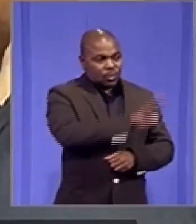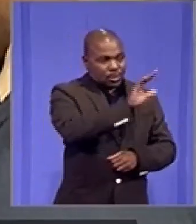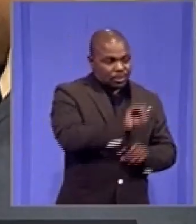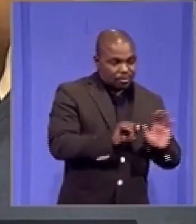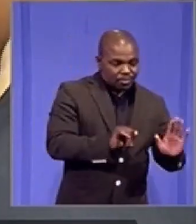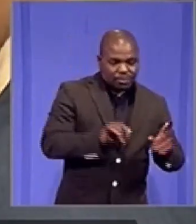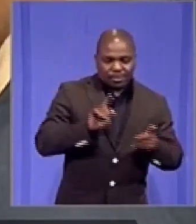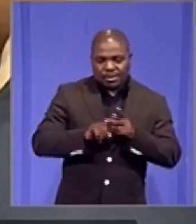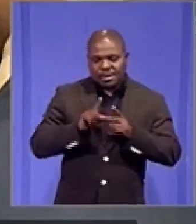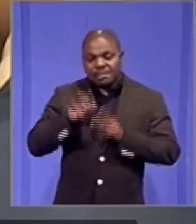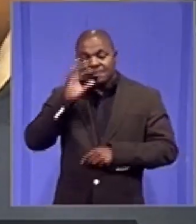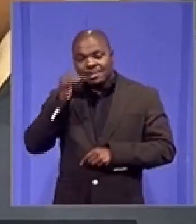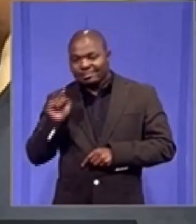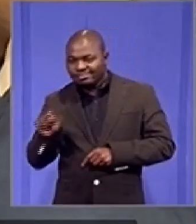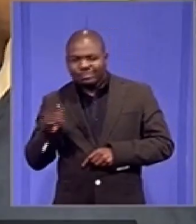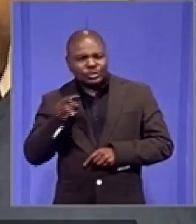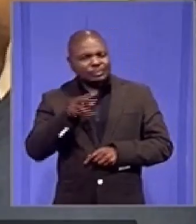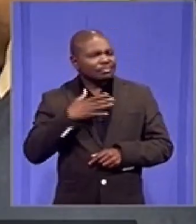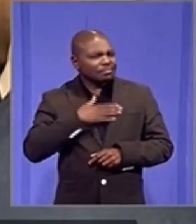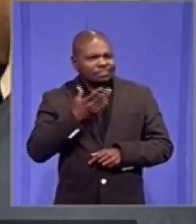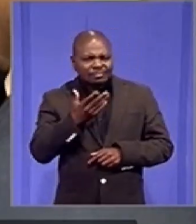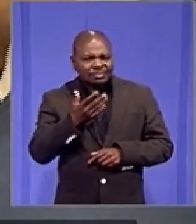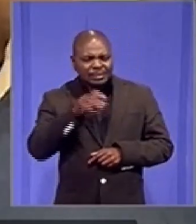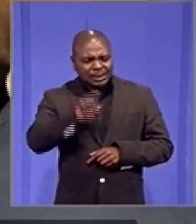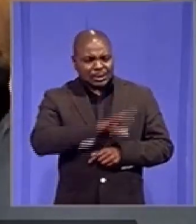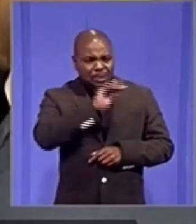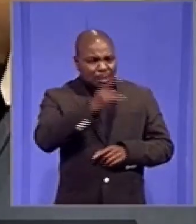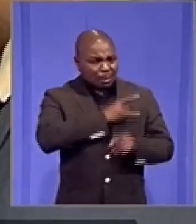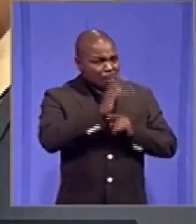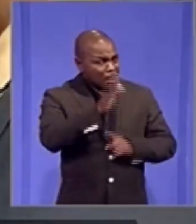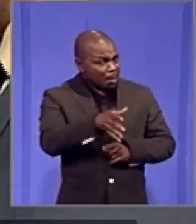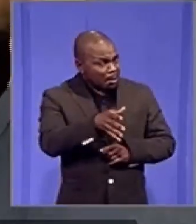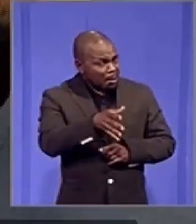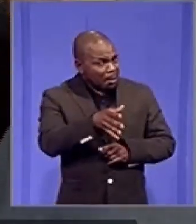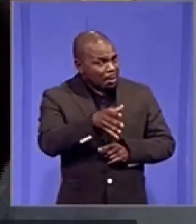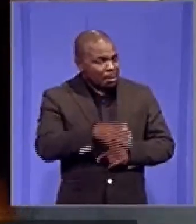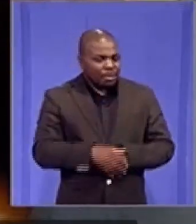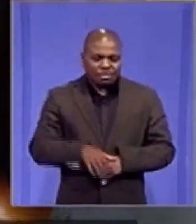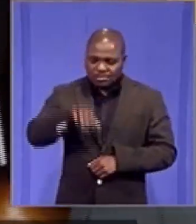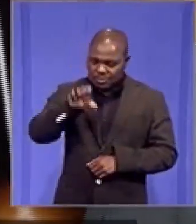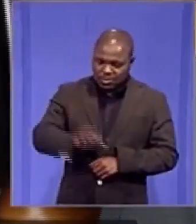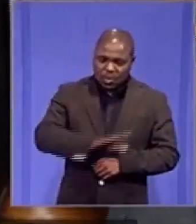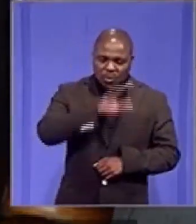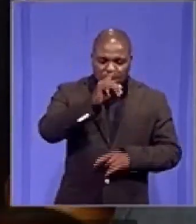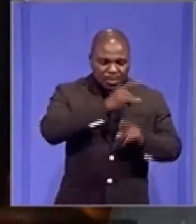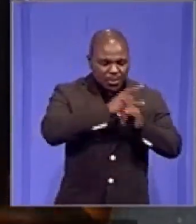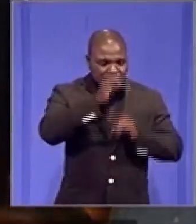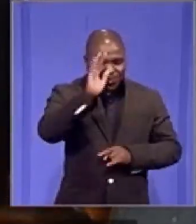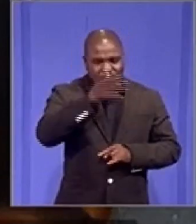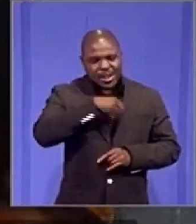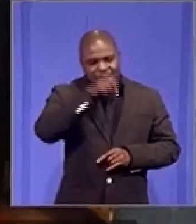Borwa le France. Le bona e kete Aforika Borwa e tlile go kgona go fenya. Aforika Borwa ya wina go